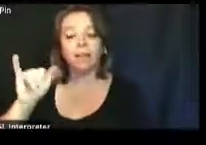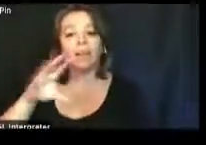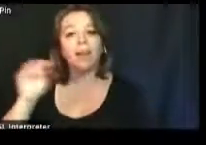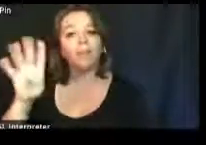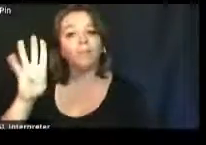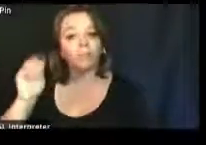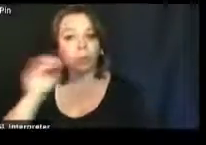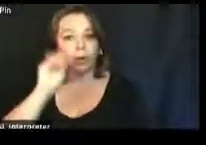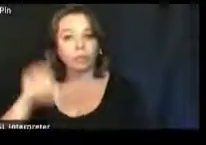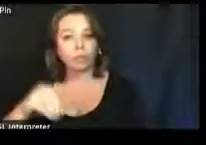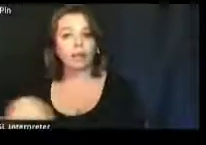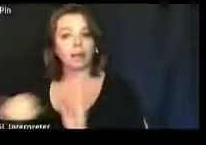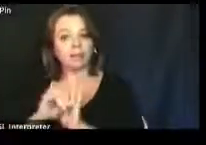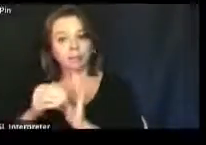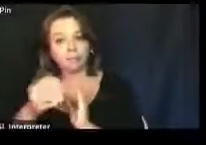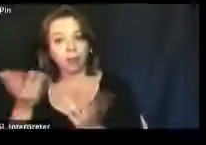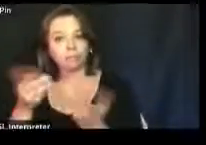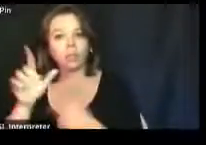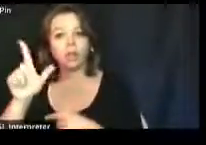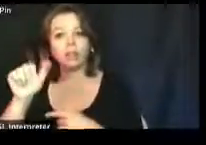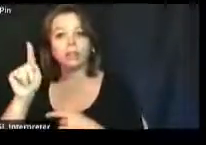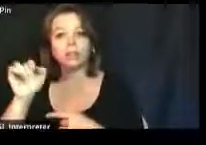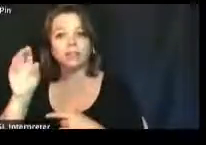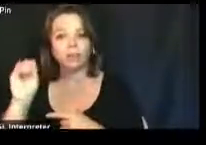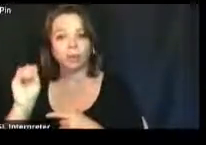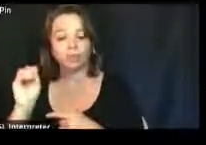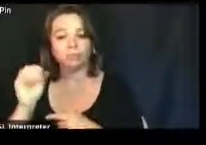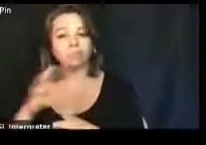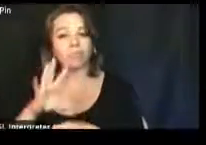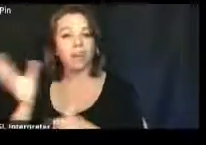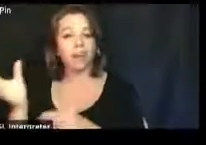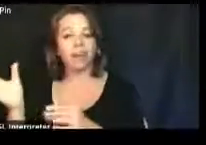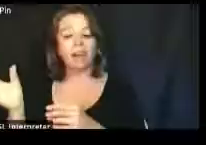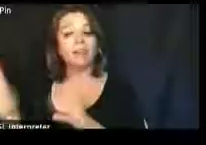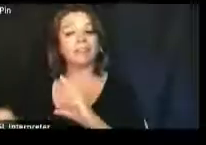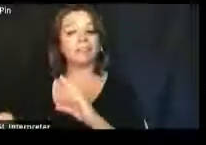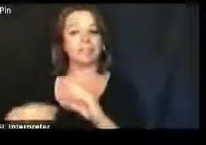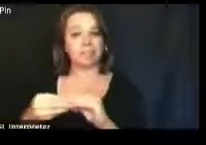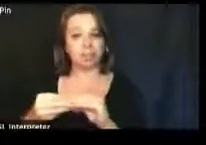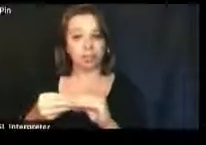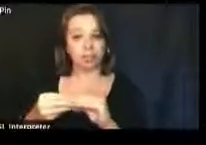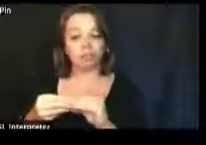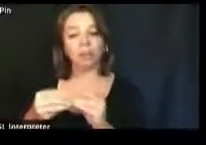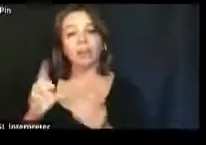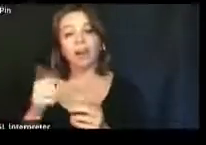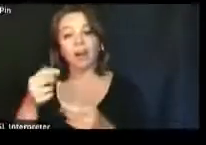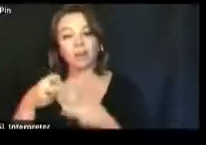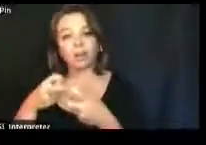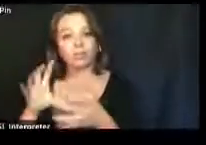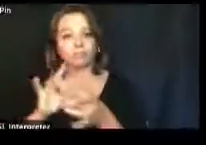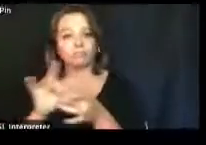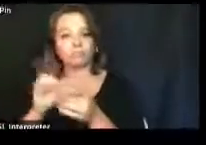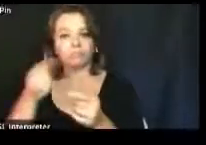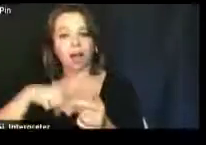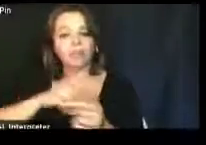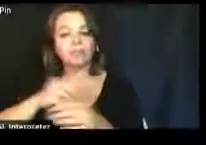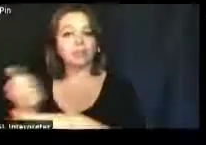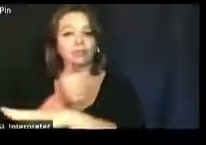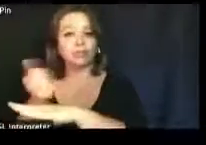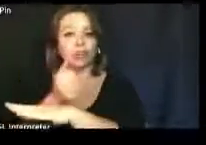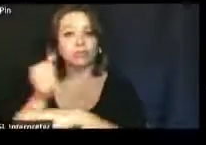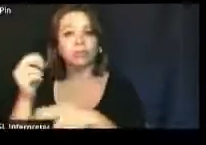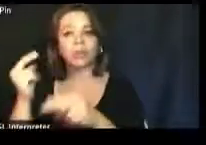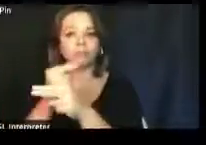Latino. In addition to demographics, other issues bring us together, such as the transportation corridors of the 60 and